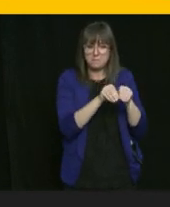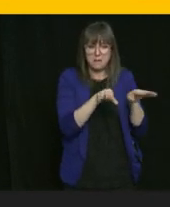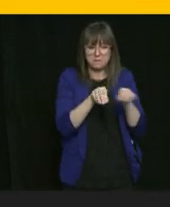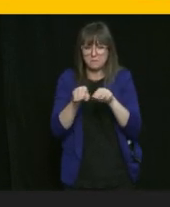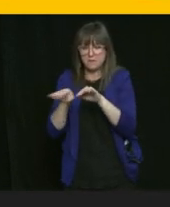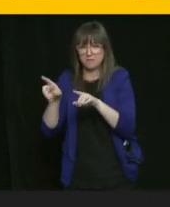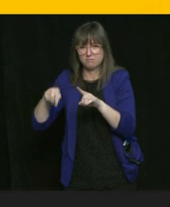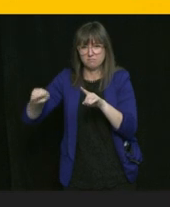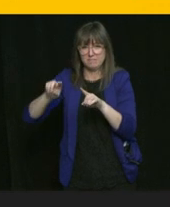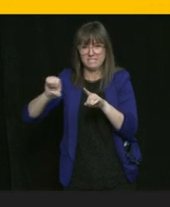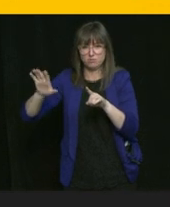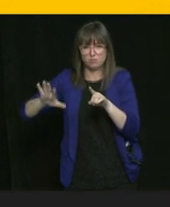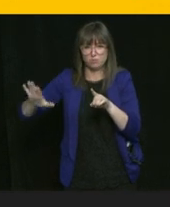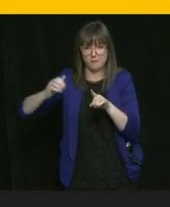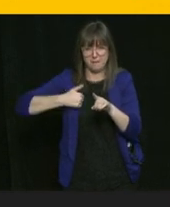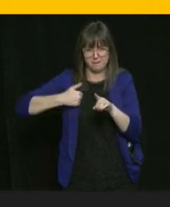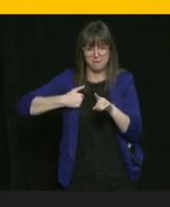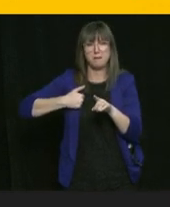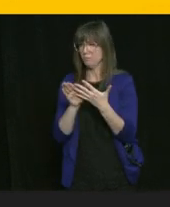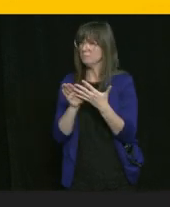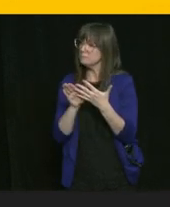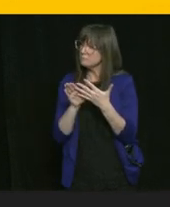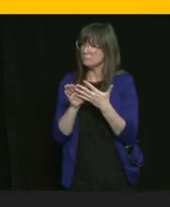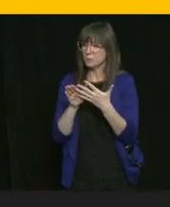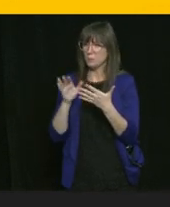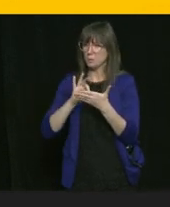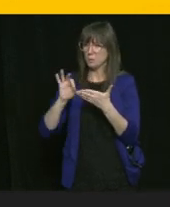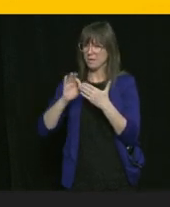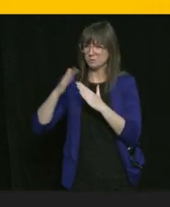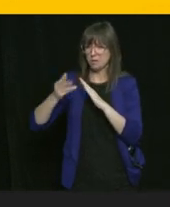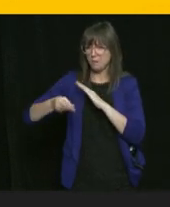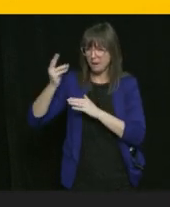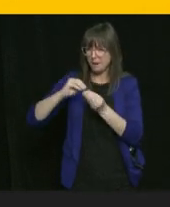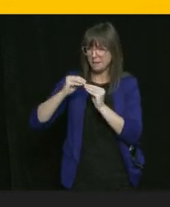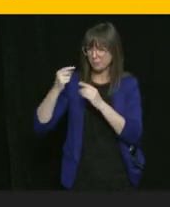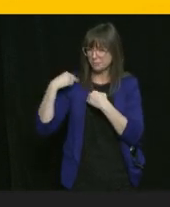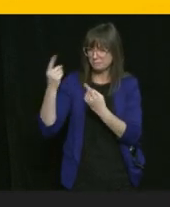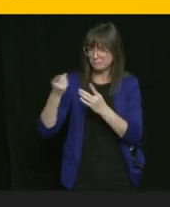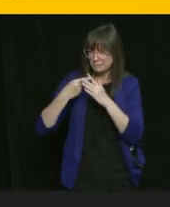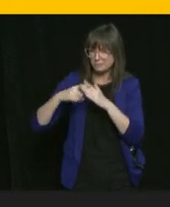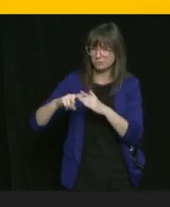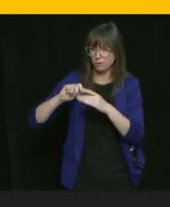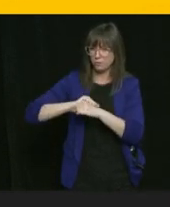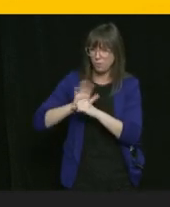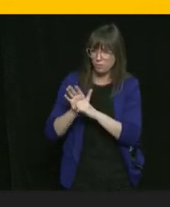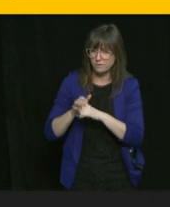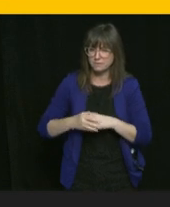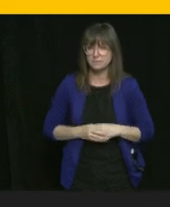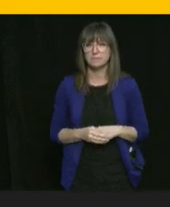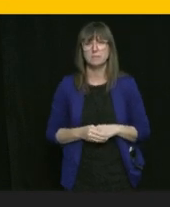bubble, particularly with New Brunswick, daily case counts since the beginning of the pandemic.